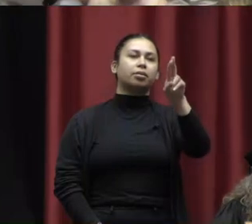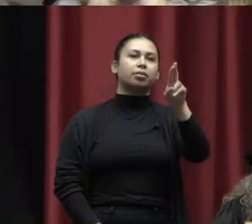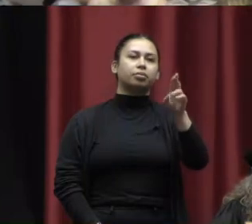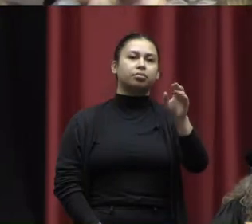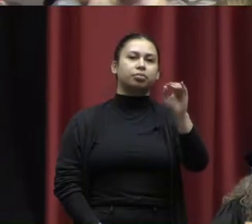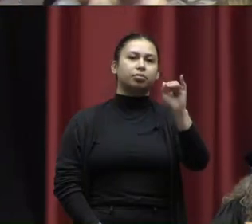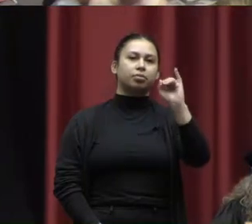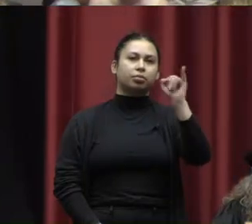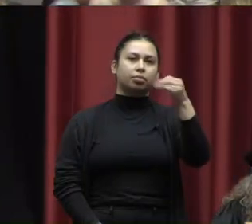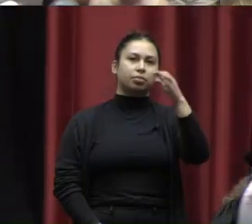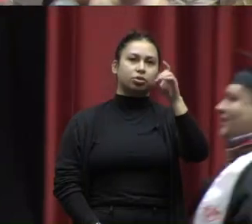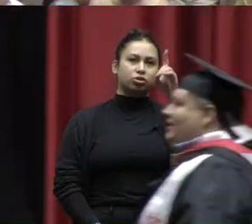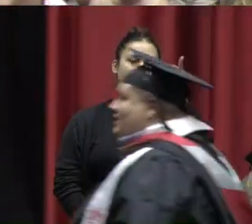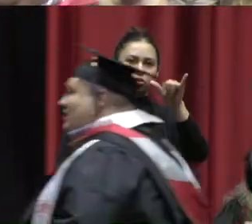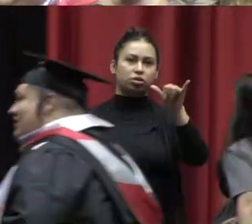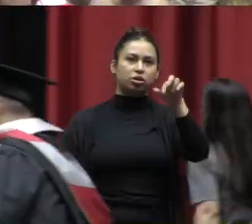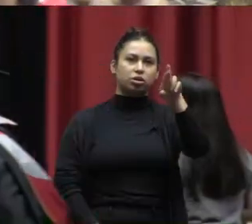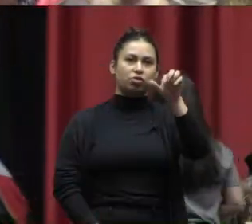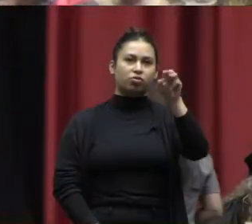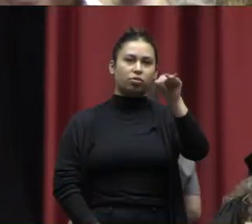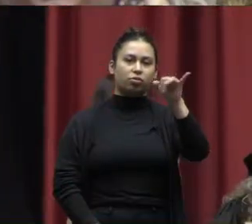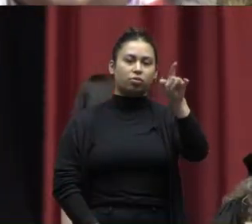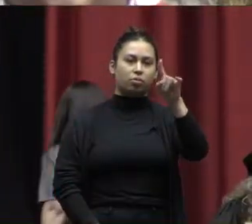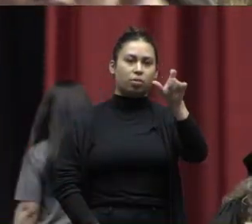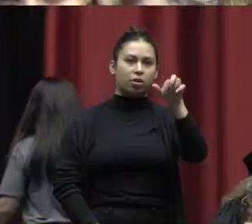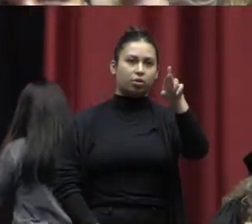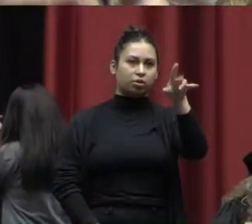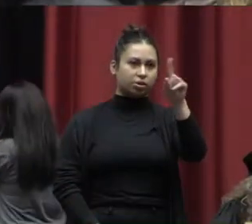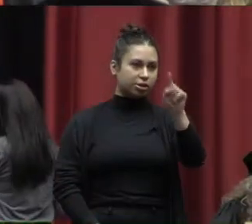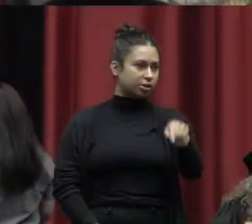Judy Ramirez.